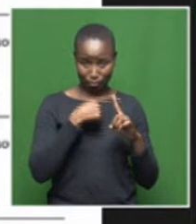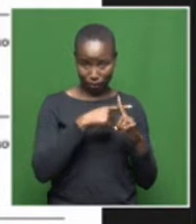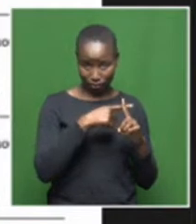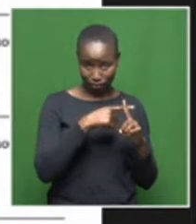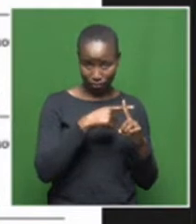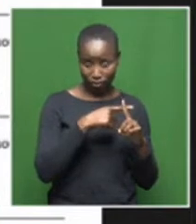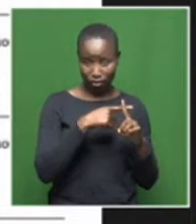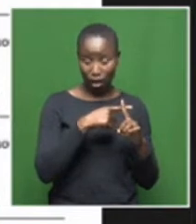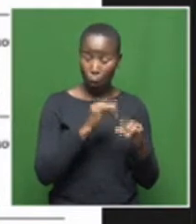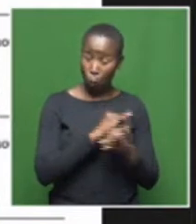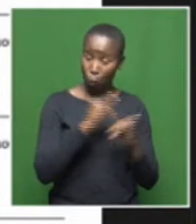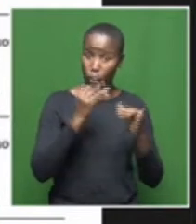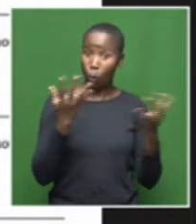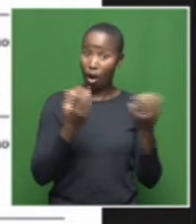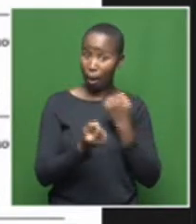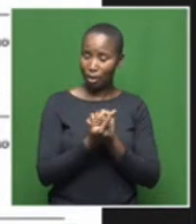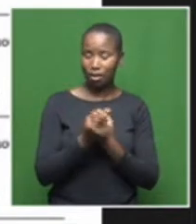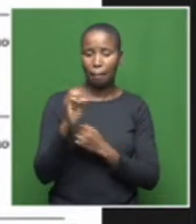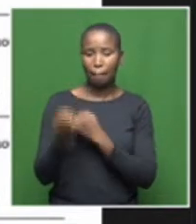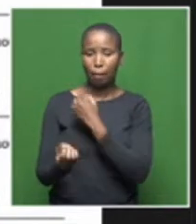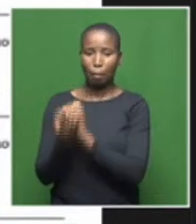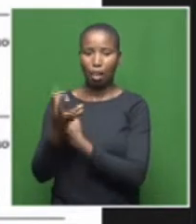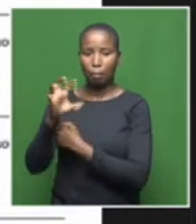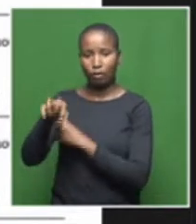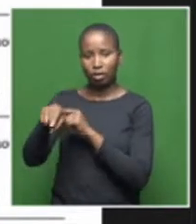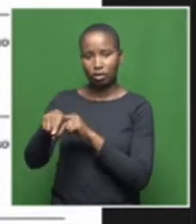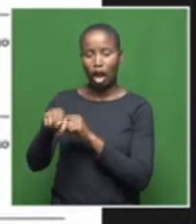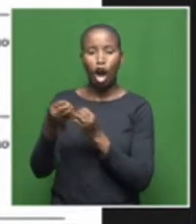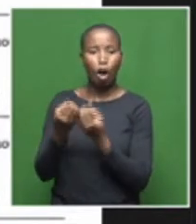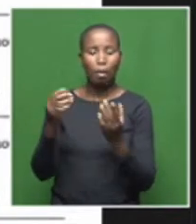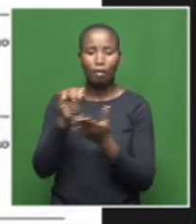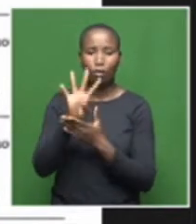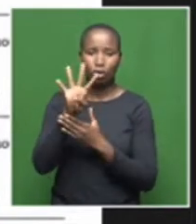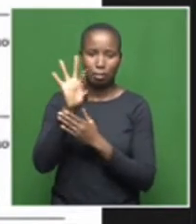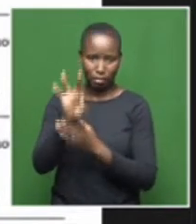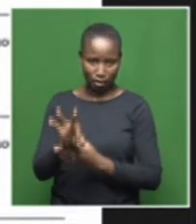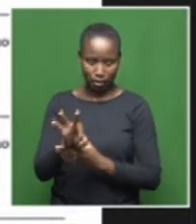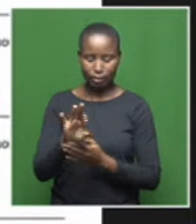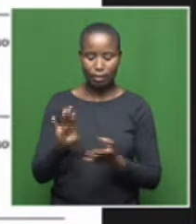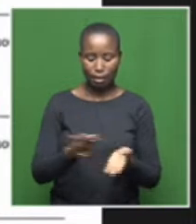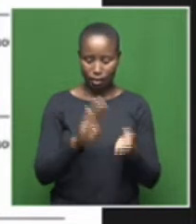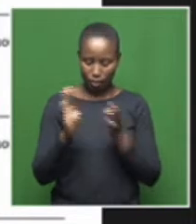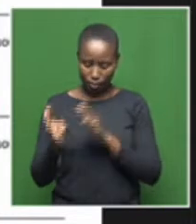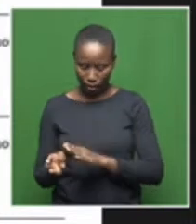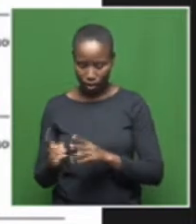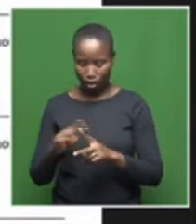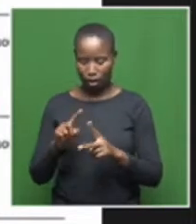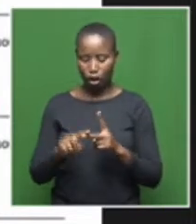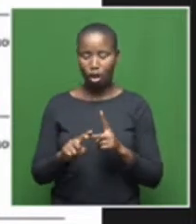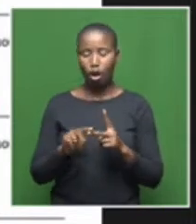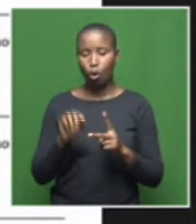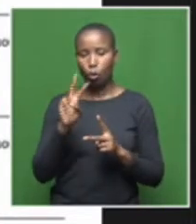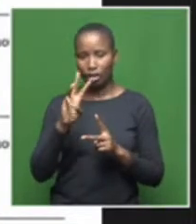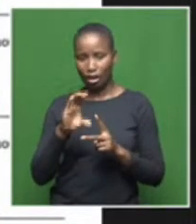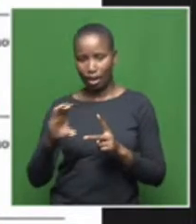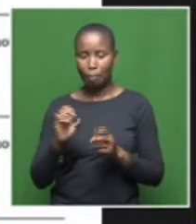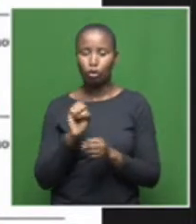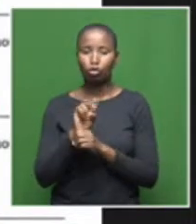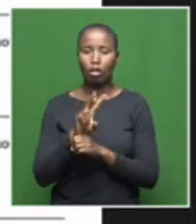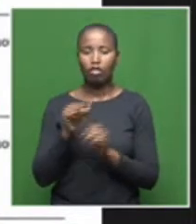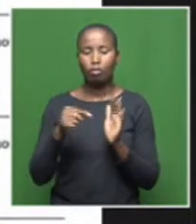highest in the Mpumalanga province at 14%, followed by the Western Cape at